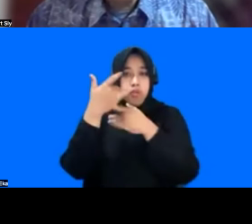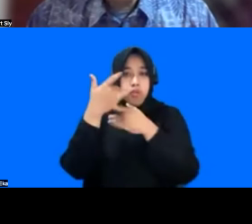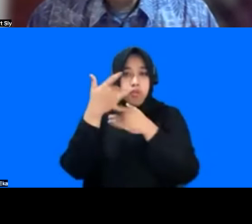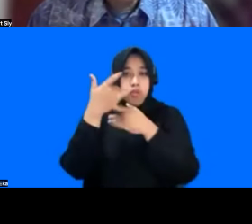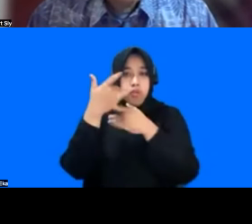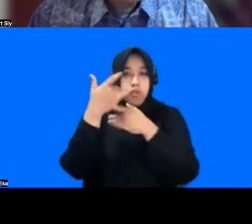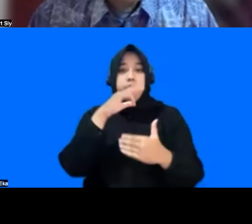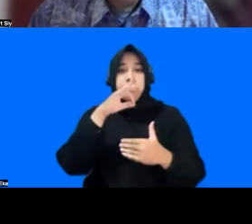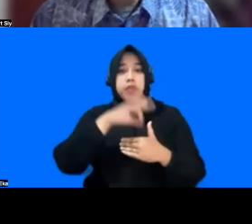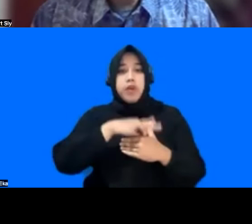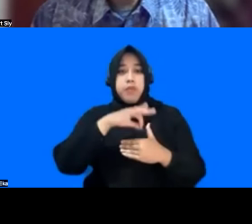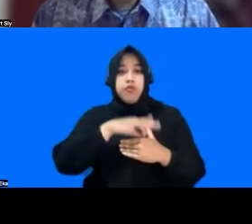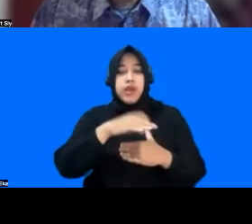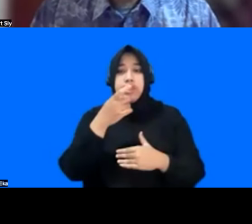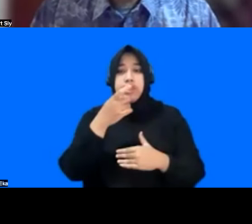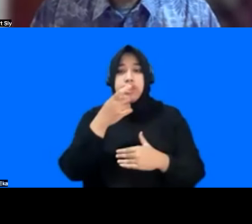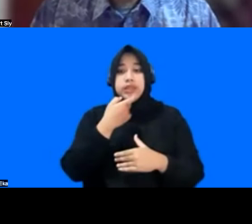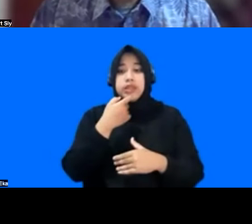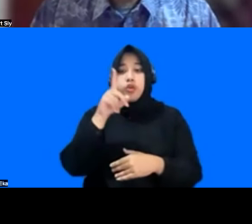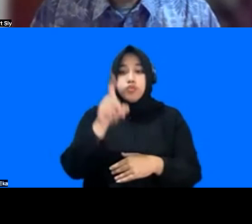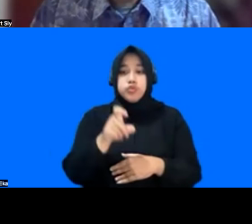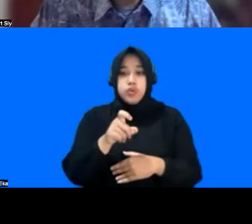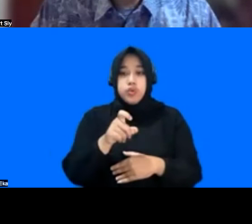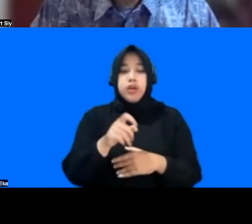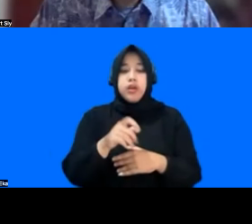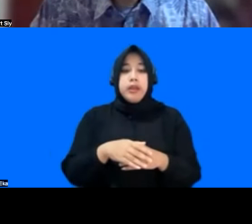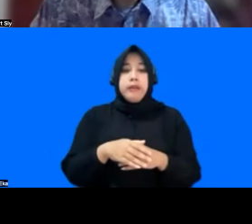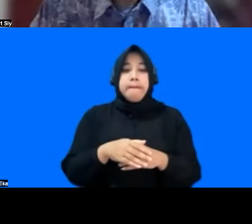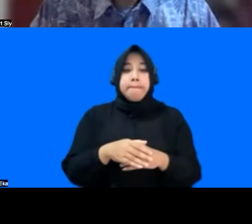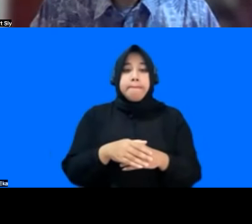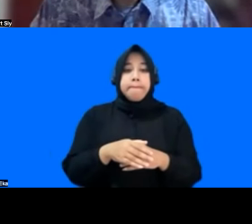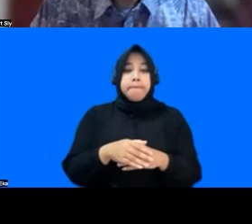the experience of Filipinos in cities.